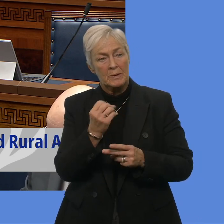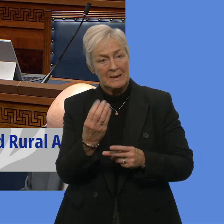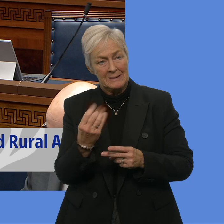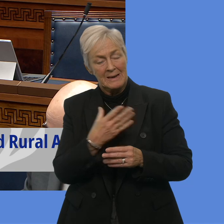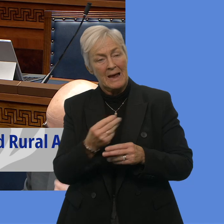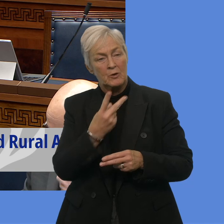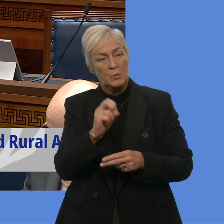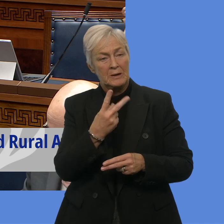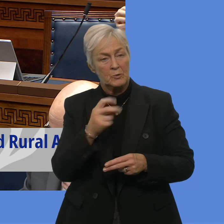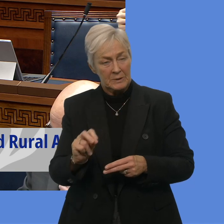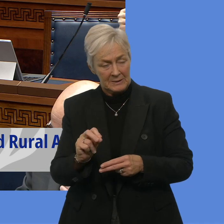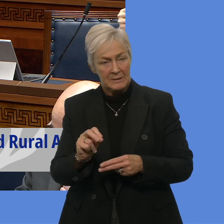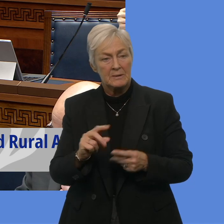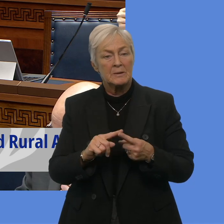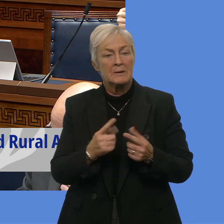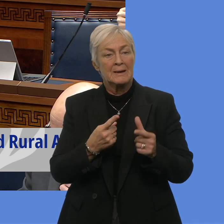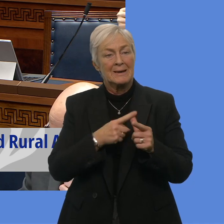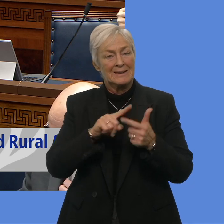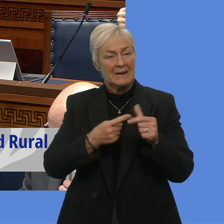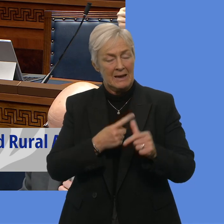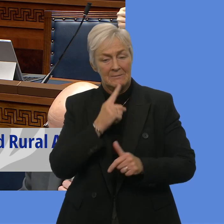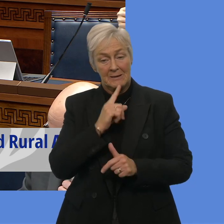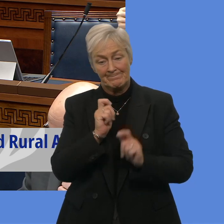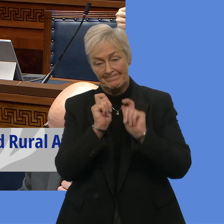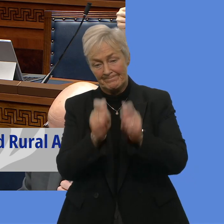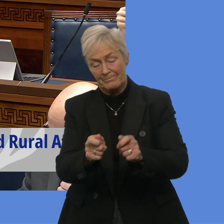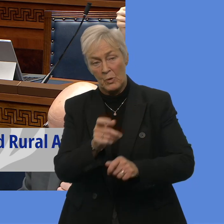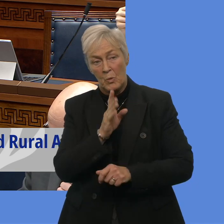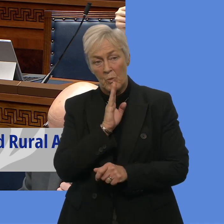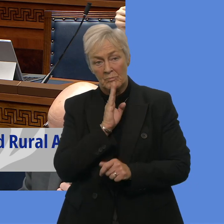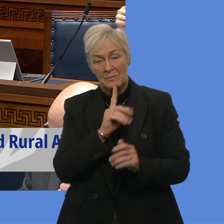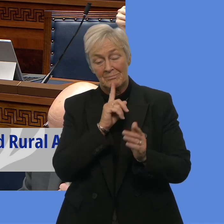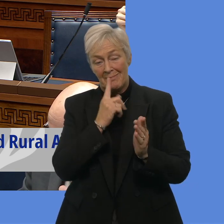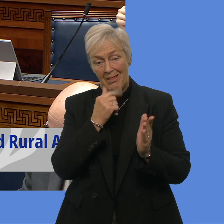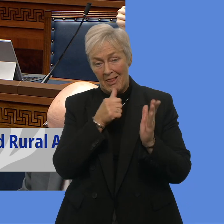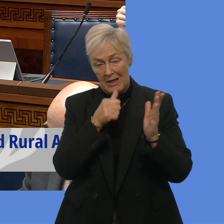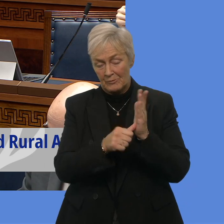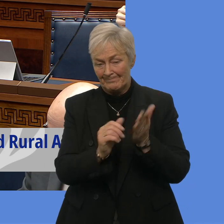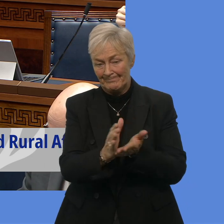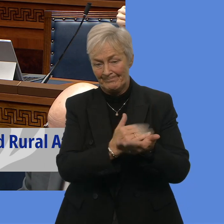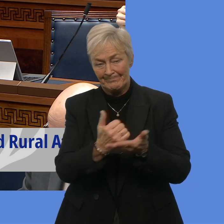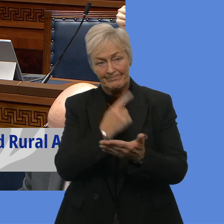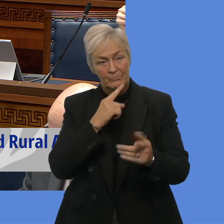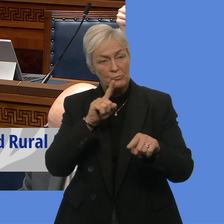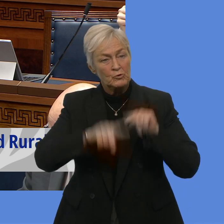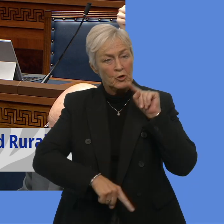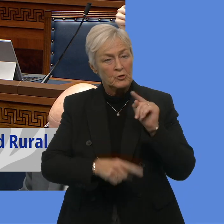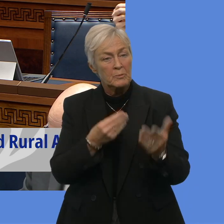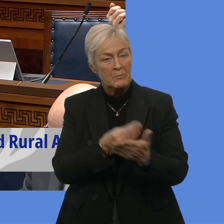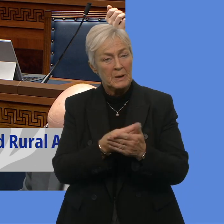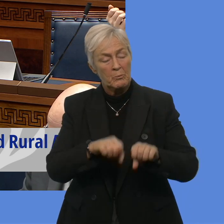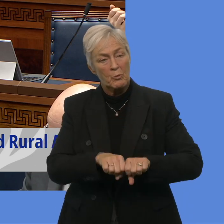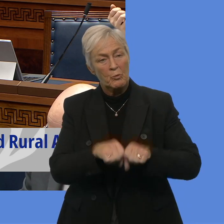2020. NEA issued a warning letter and claimed cost recovery in relation to the NI water incident, and a breach